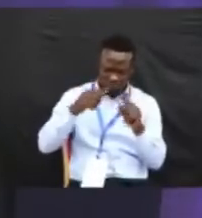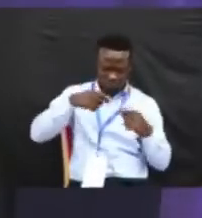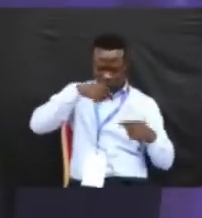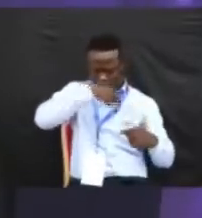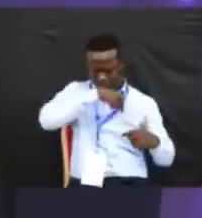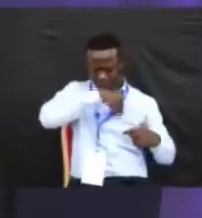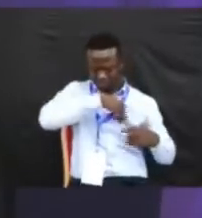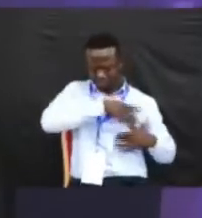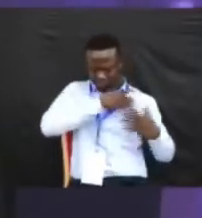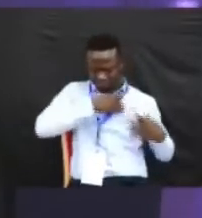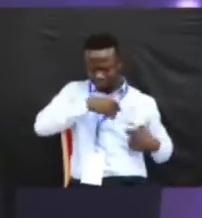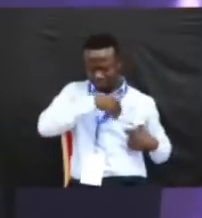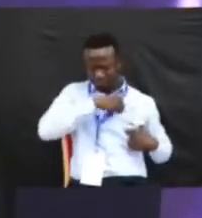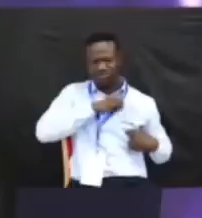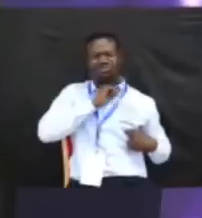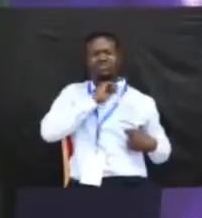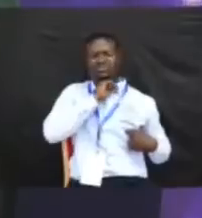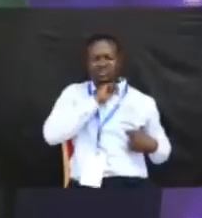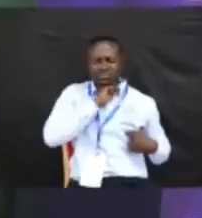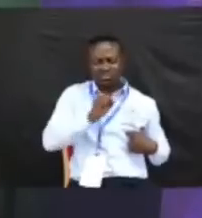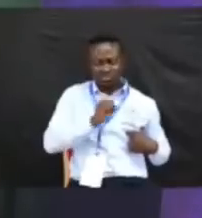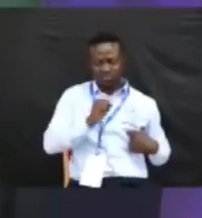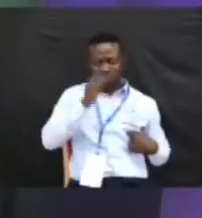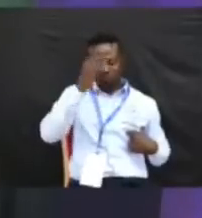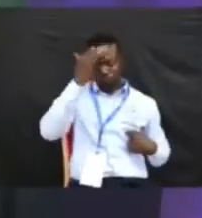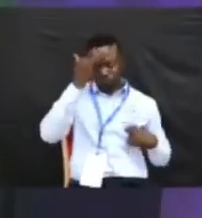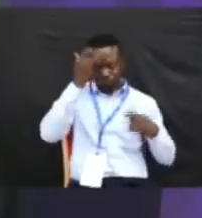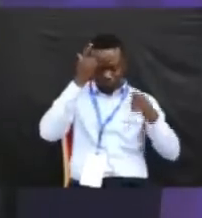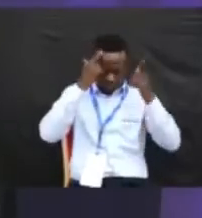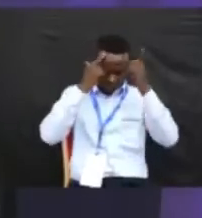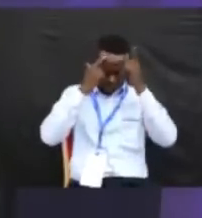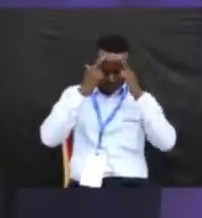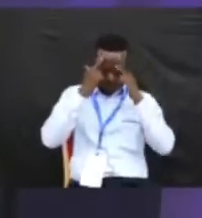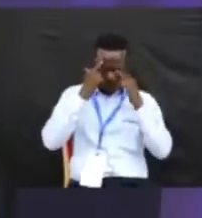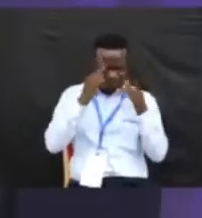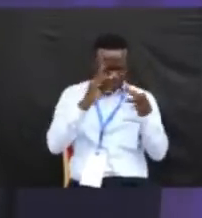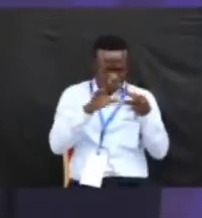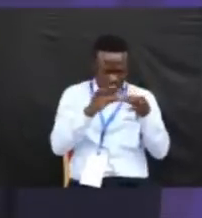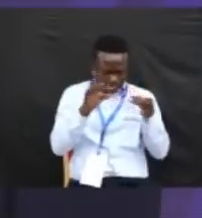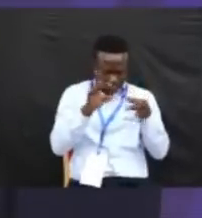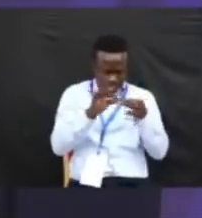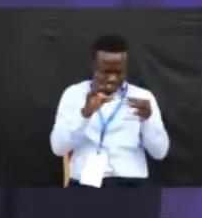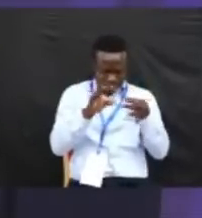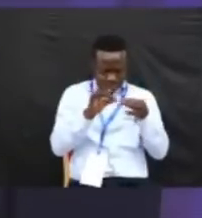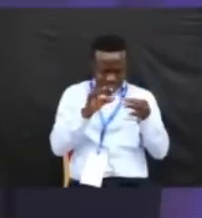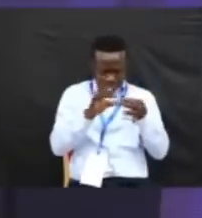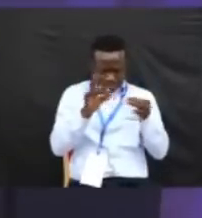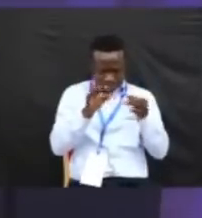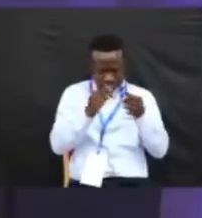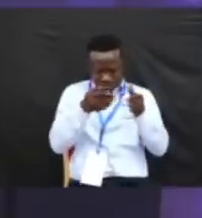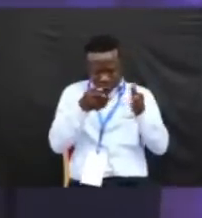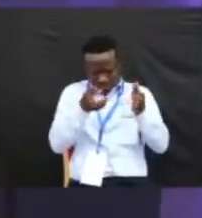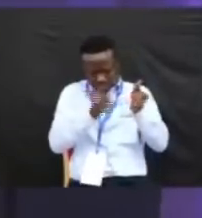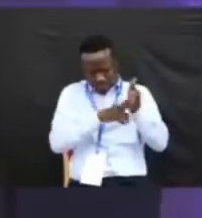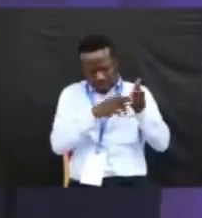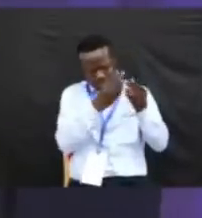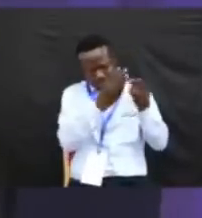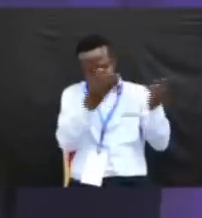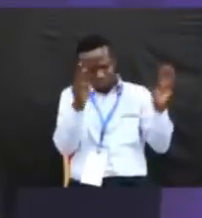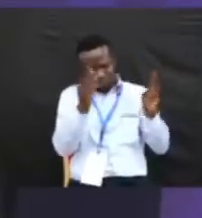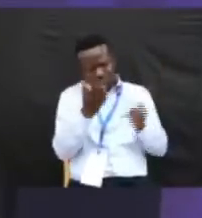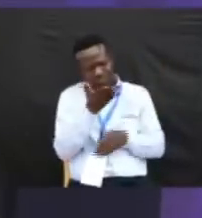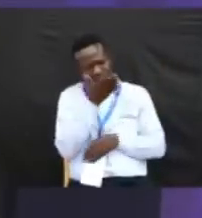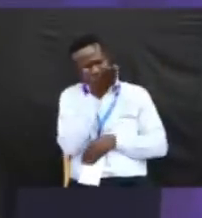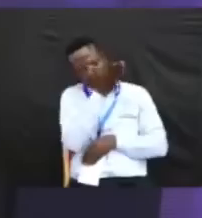our hearts because Lord the lines are written clearly on the wall that because